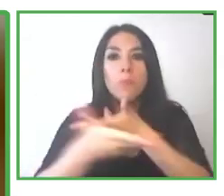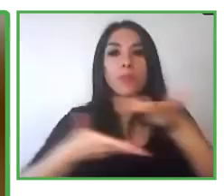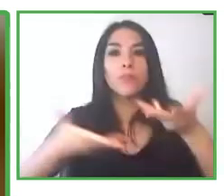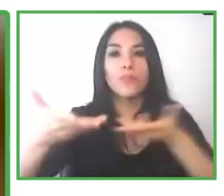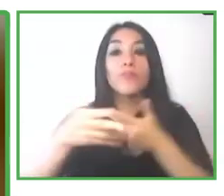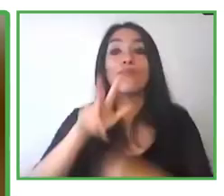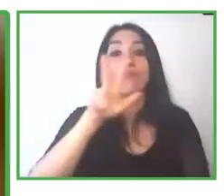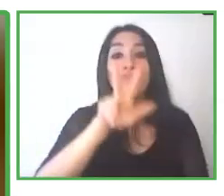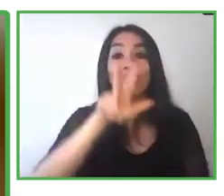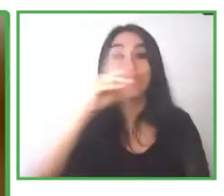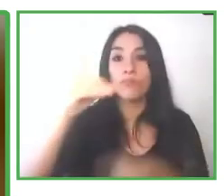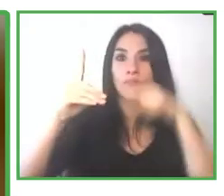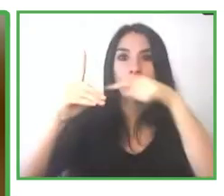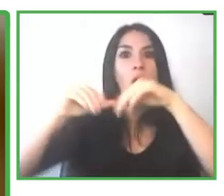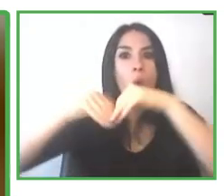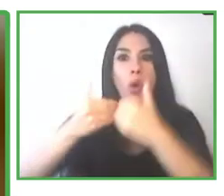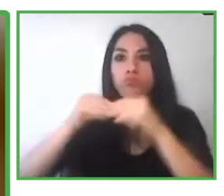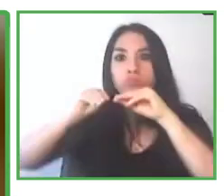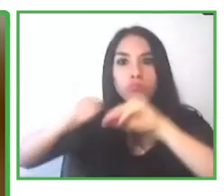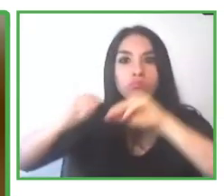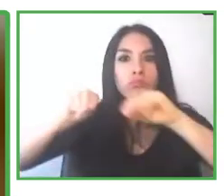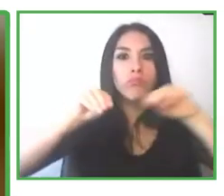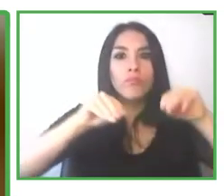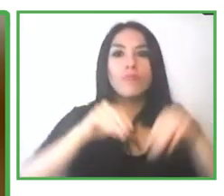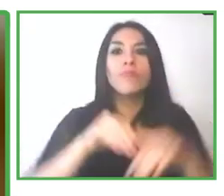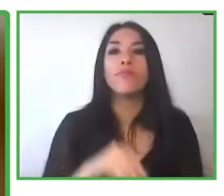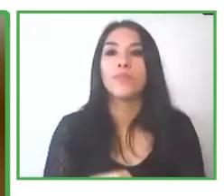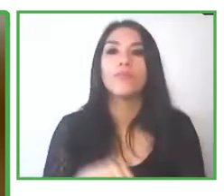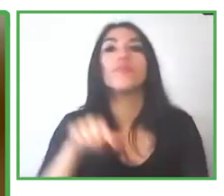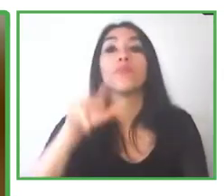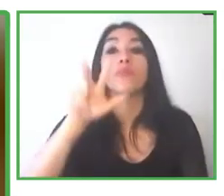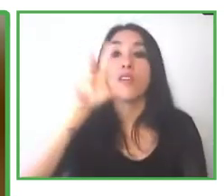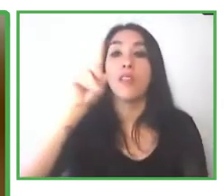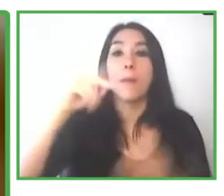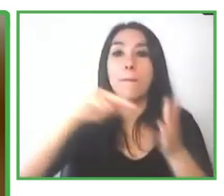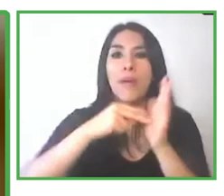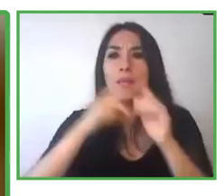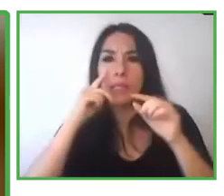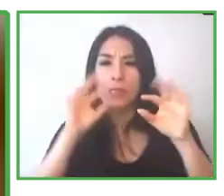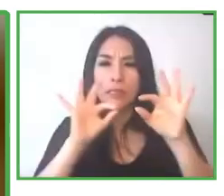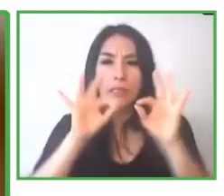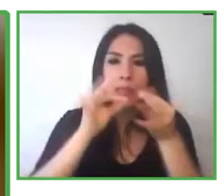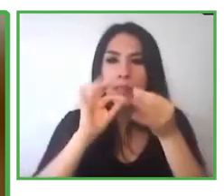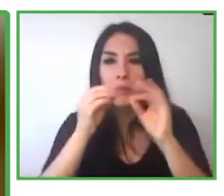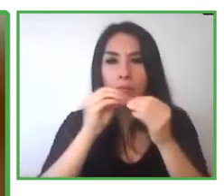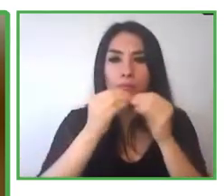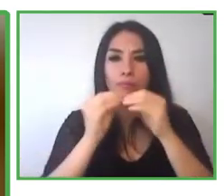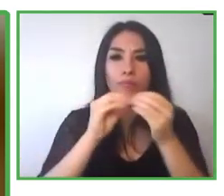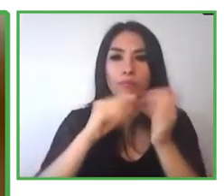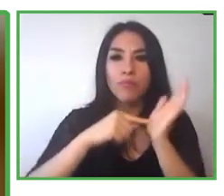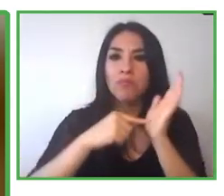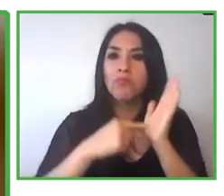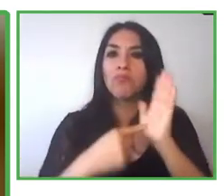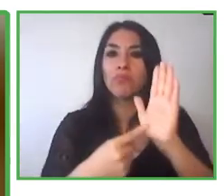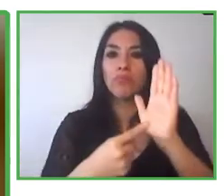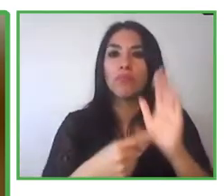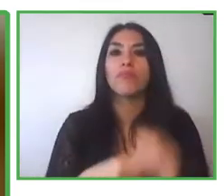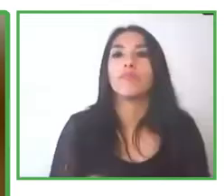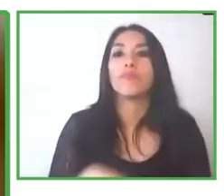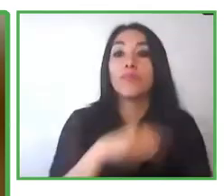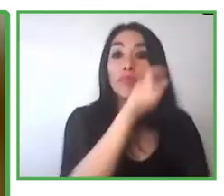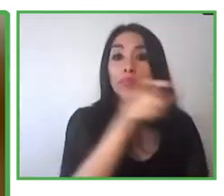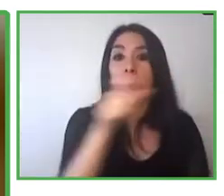design with different parameters. So with only one design, we can adapt this printing to different people, modifying a series